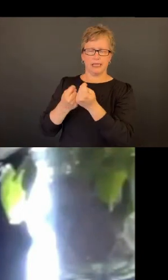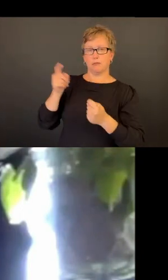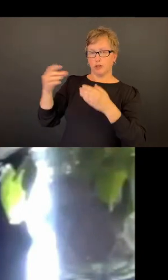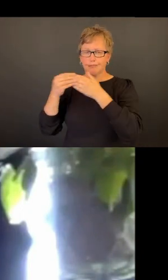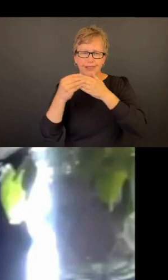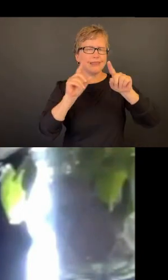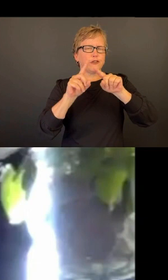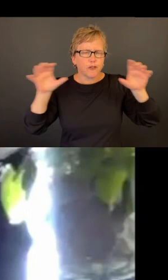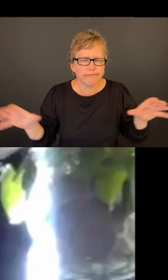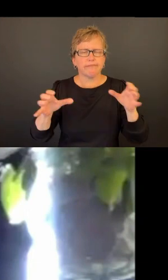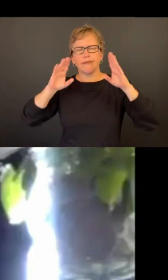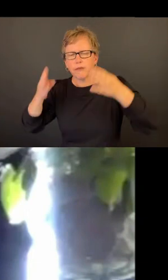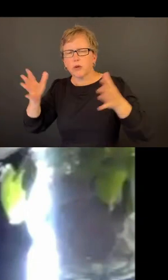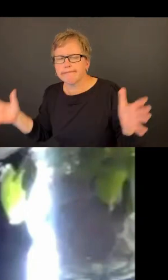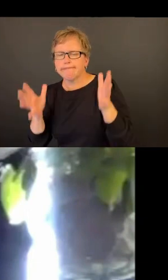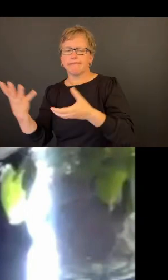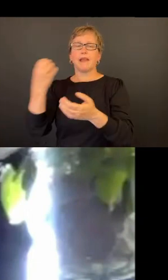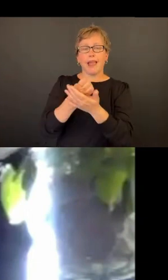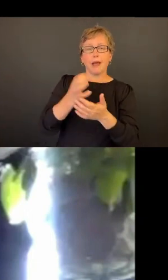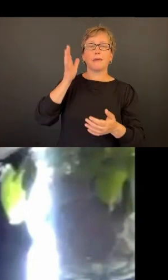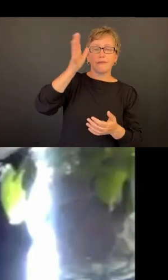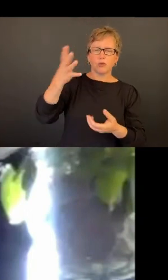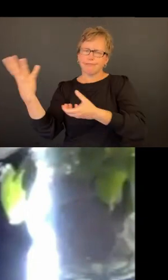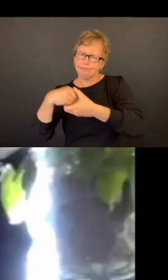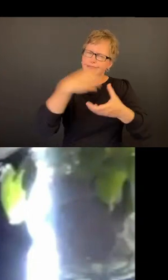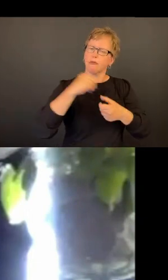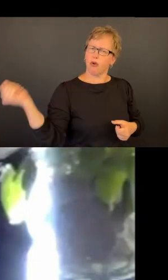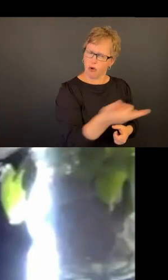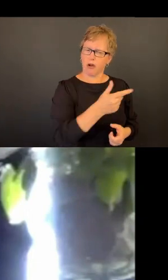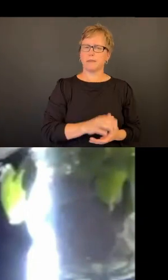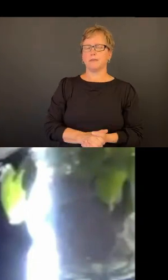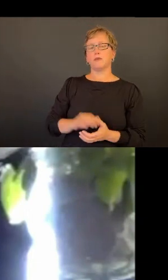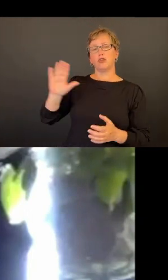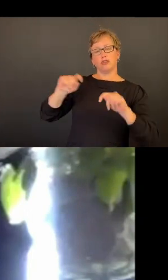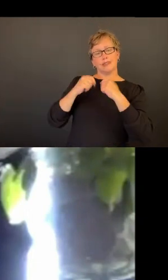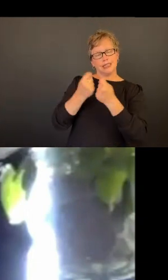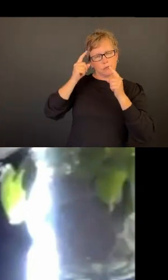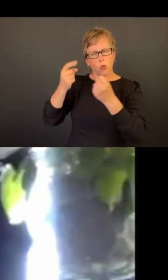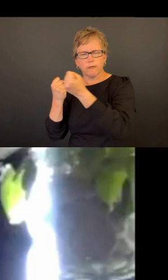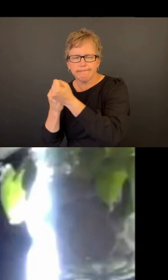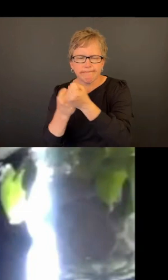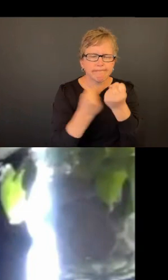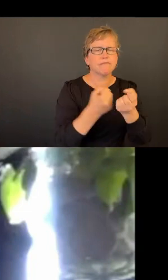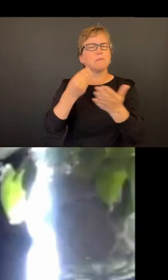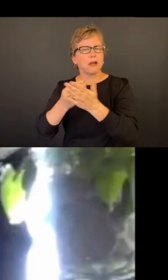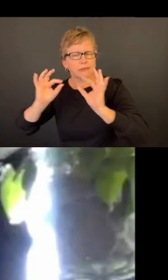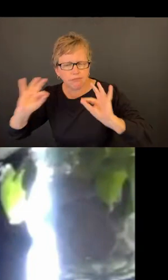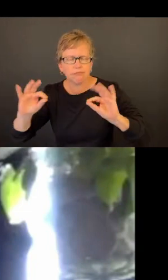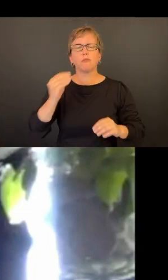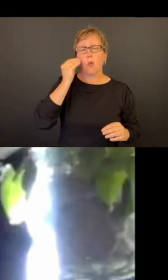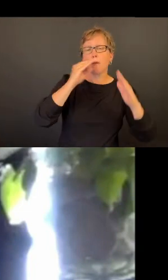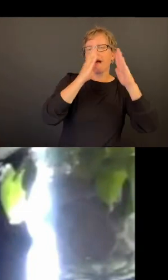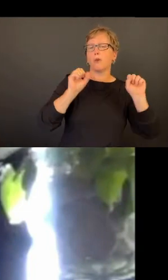the business focused on fostering an inclusive economic future for all by supporting financial health,